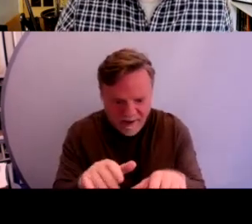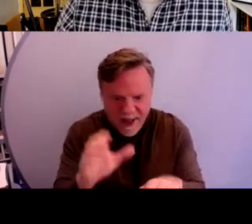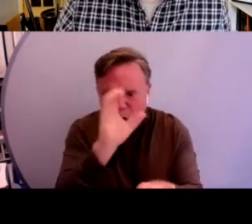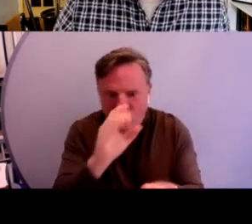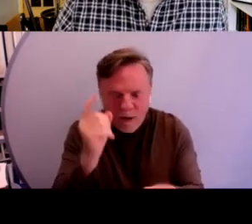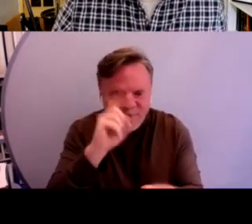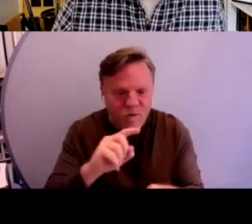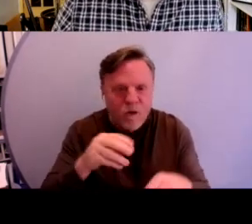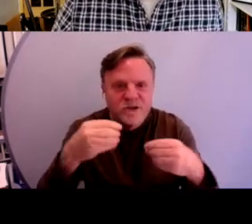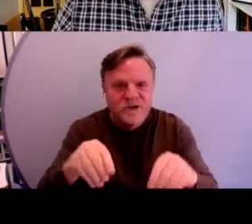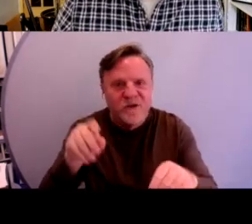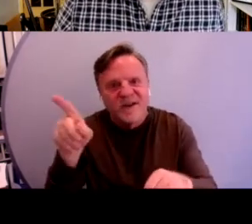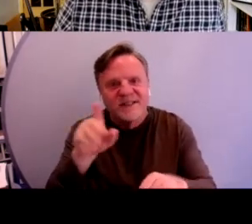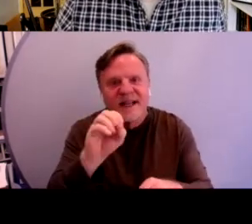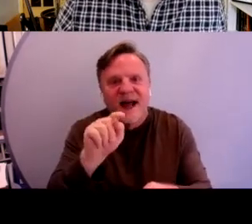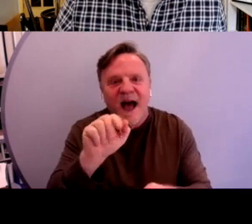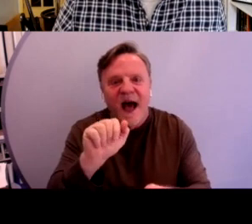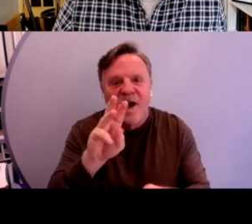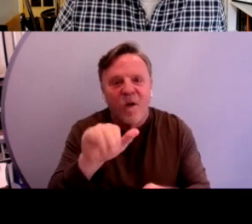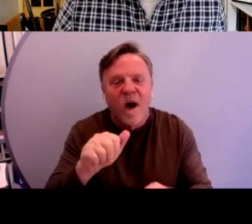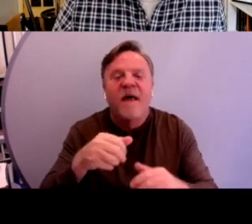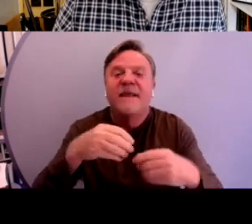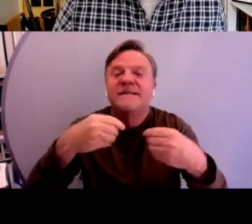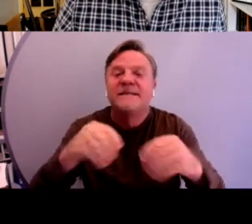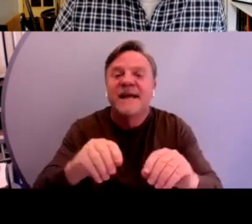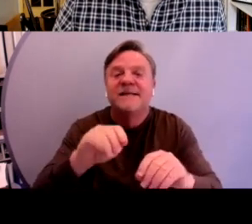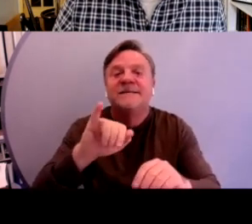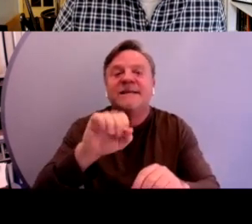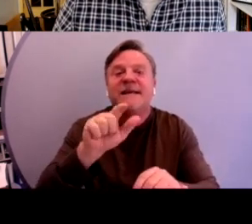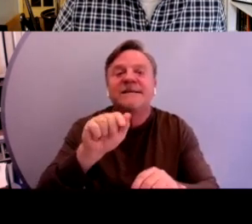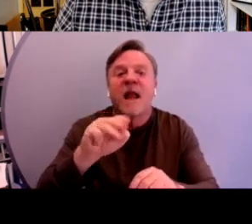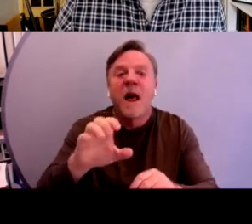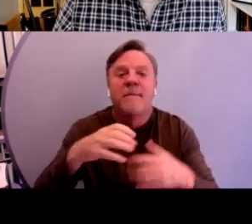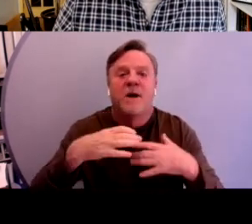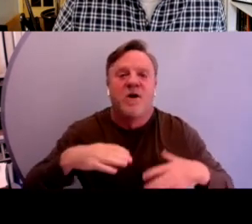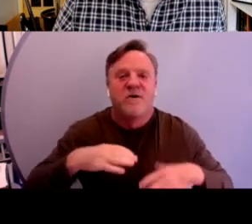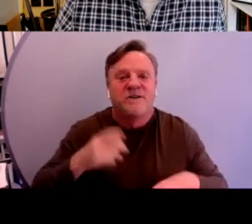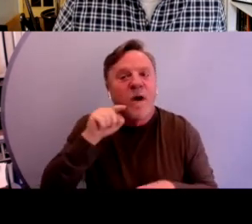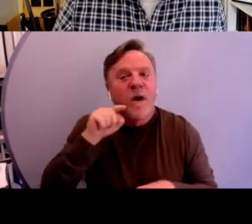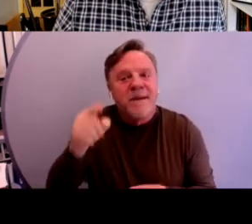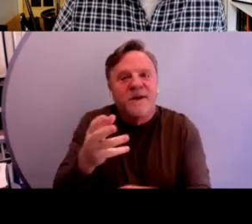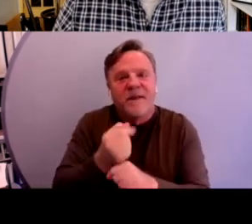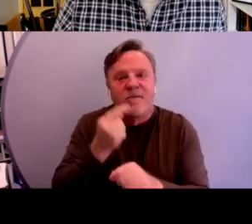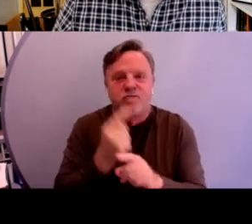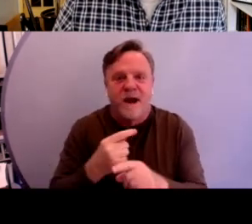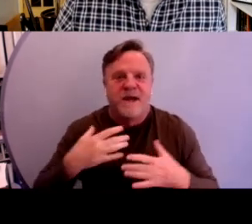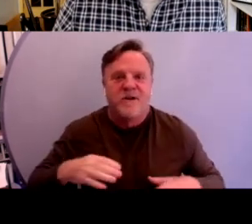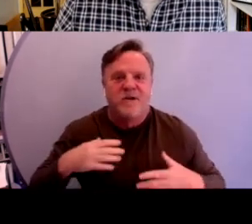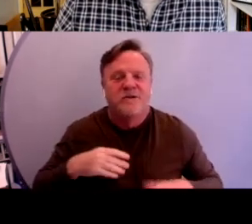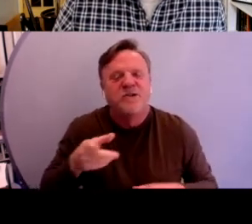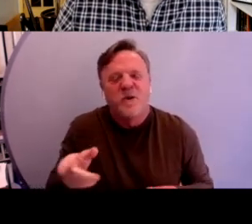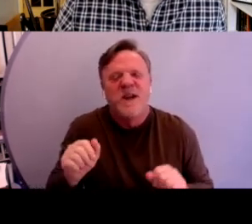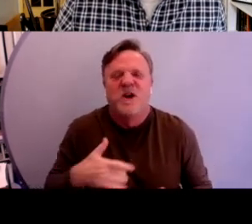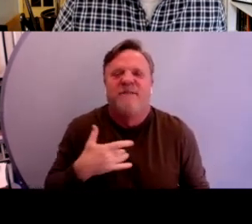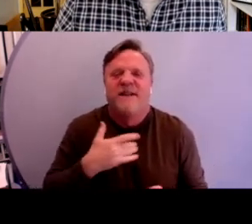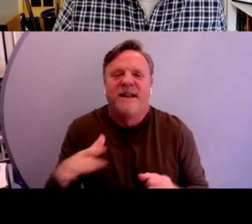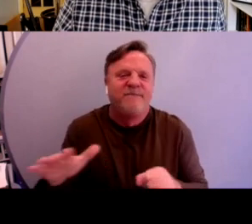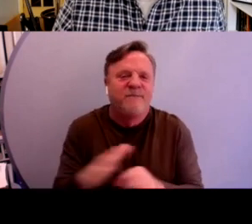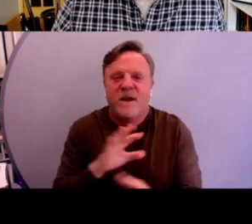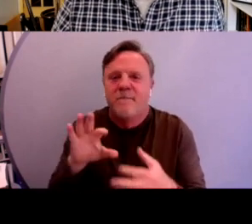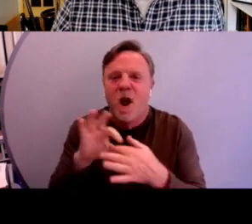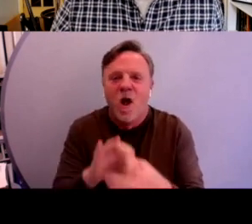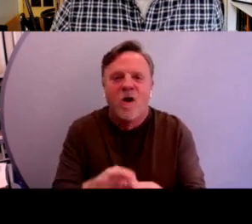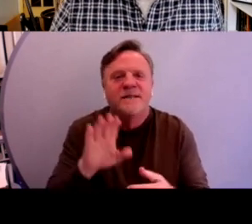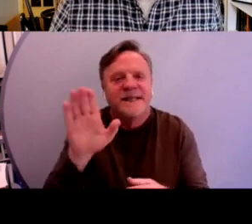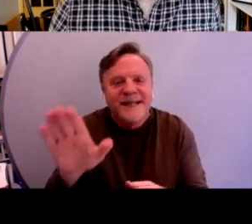Ottawa that sell Islamic clothing so that he could get the right kind of clothes so that he could feel like he fully belongs in his community as